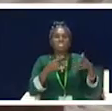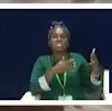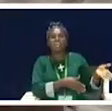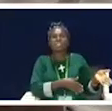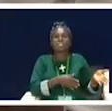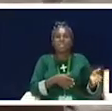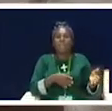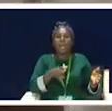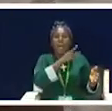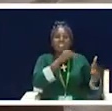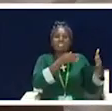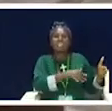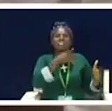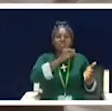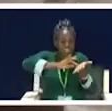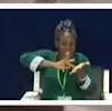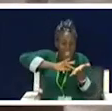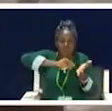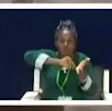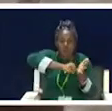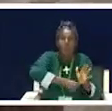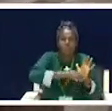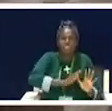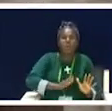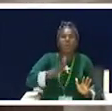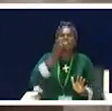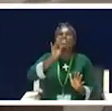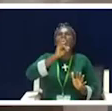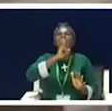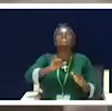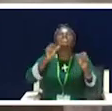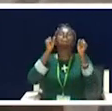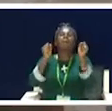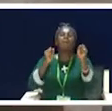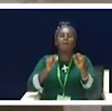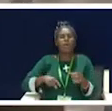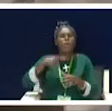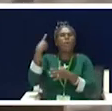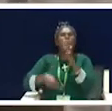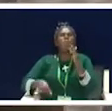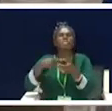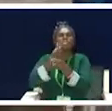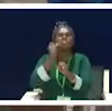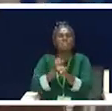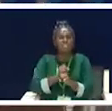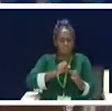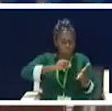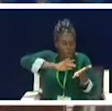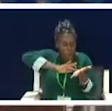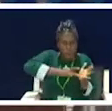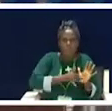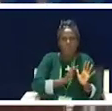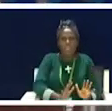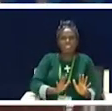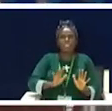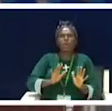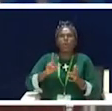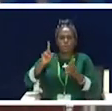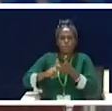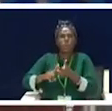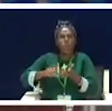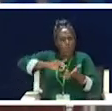power. What am I saying here? What makes an oppressor is the power it